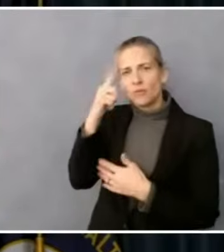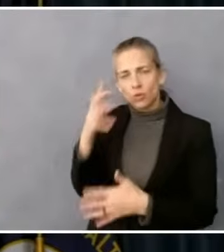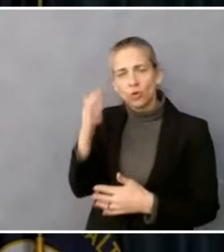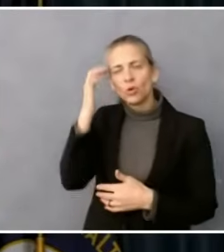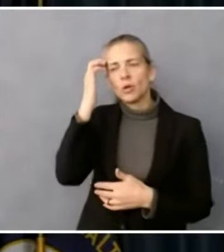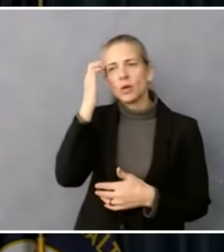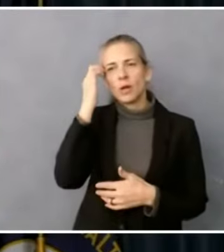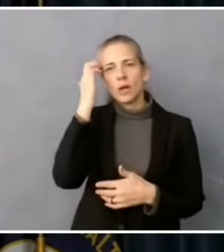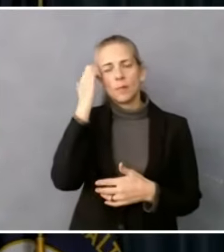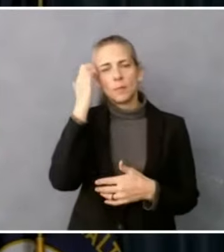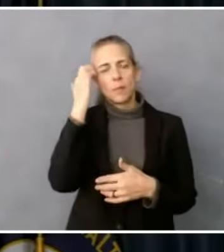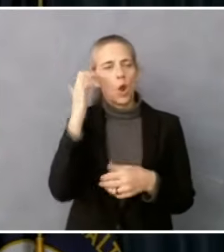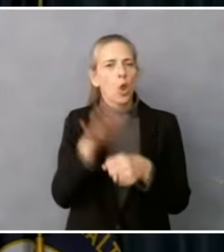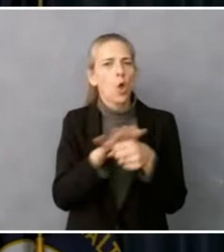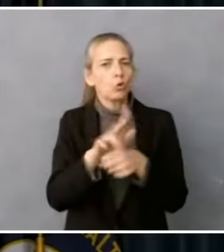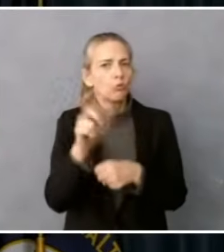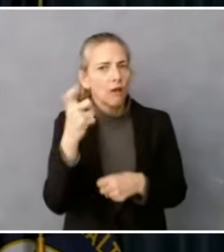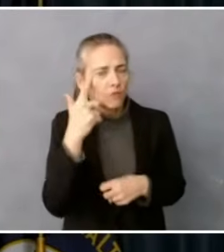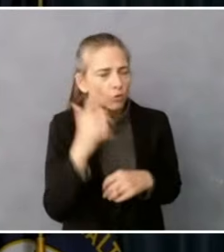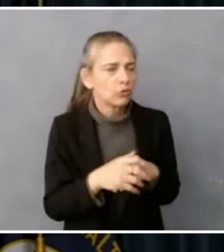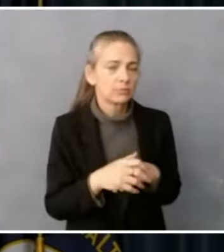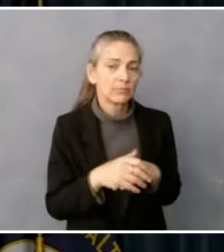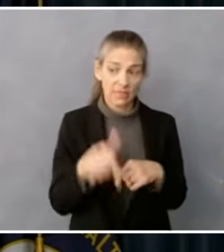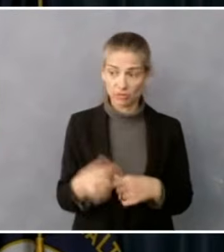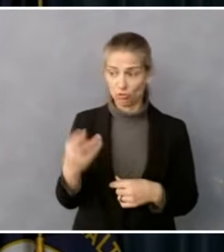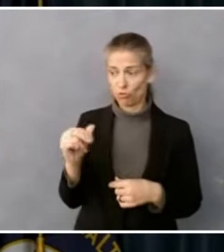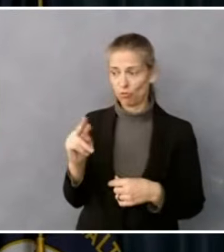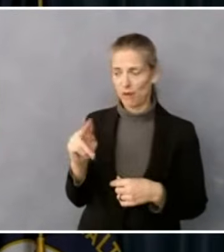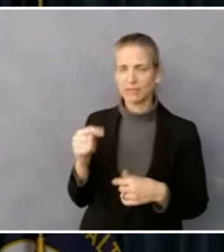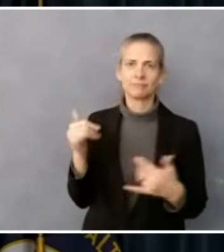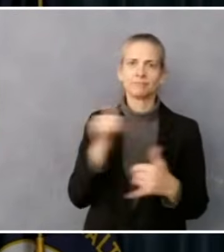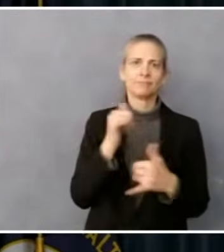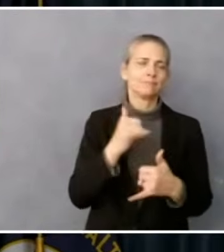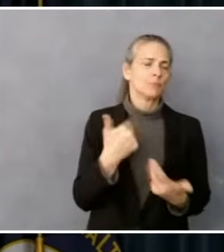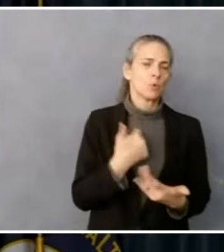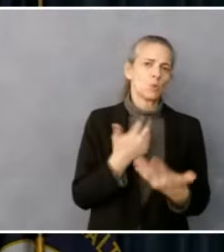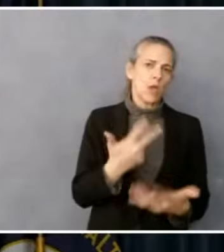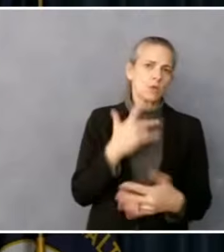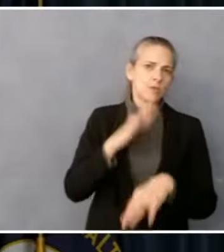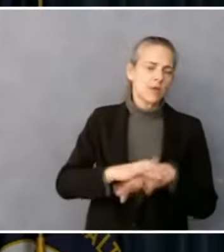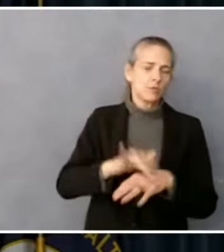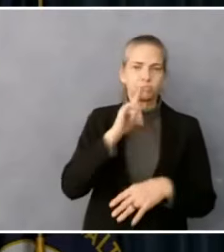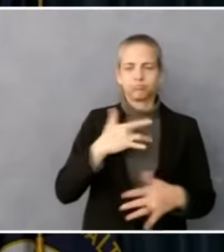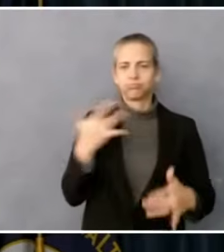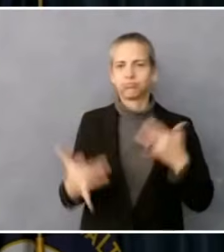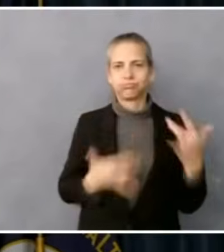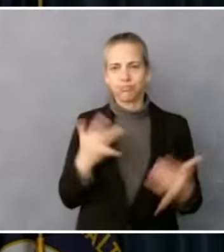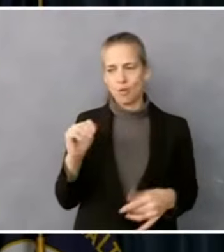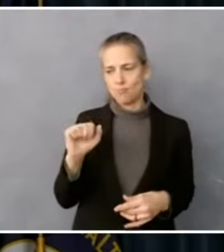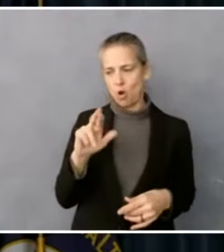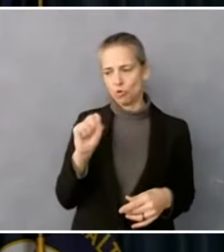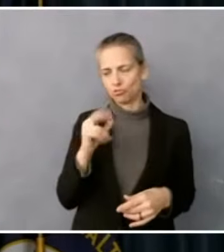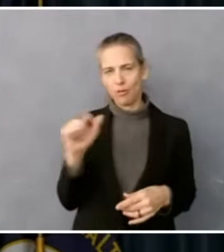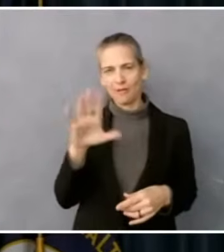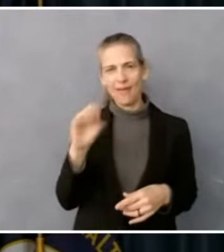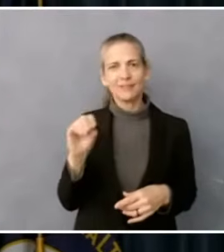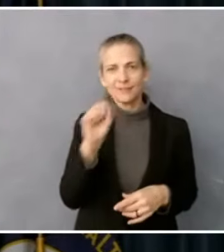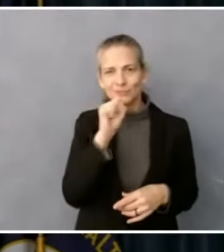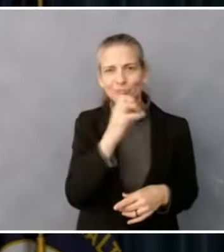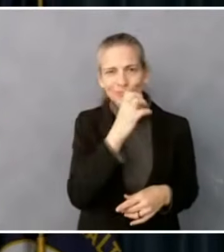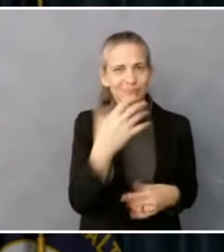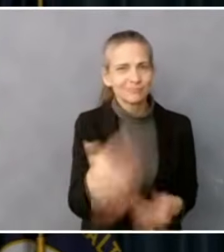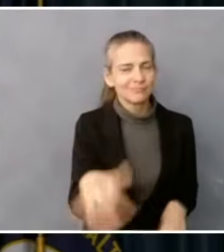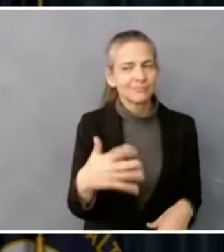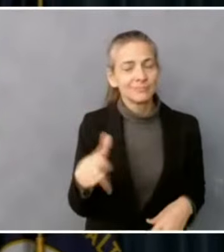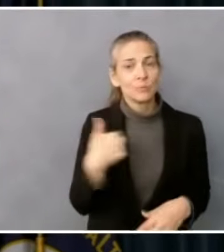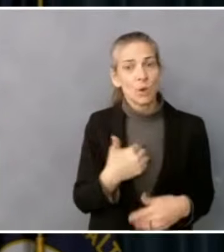This grant is absolutely what we've been waiting on. It's so exciting for Marshall County senior citizens. It will allow us to